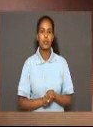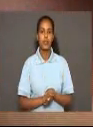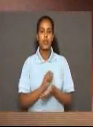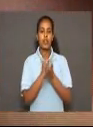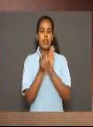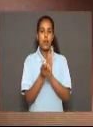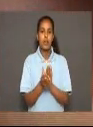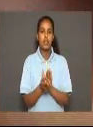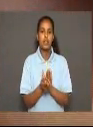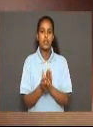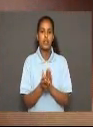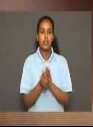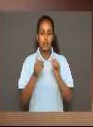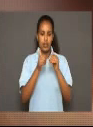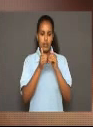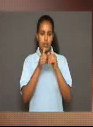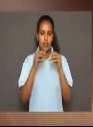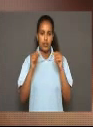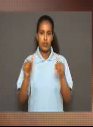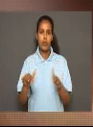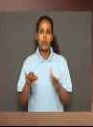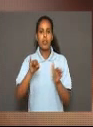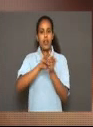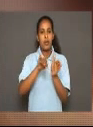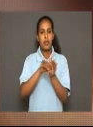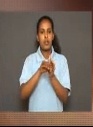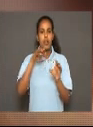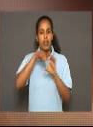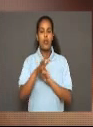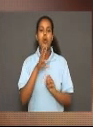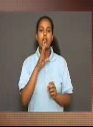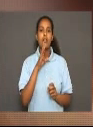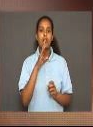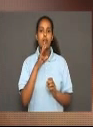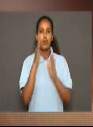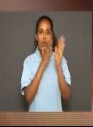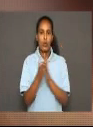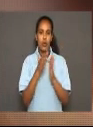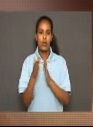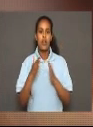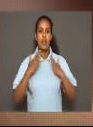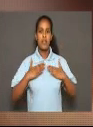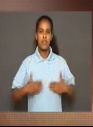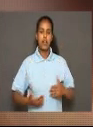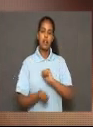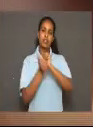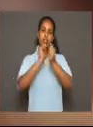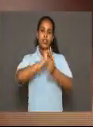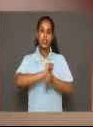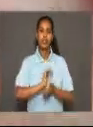For example, dissolving table salt in water produces a physical